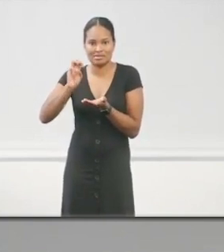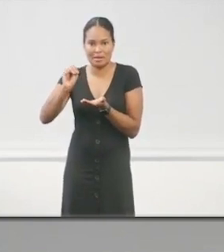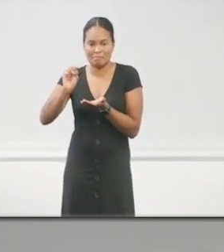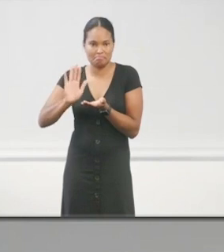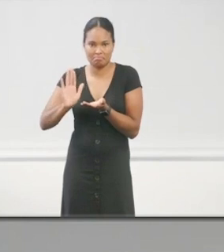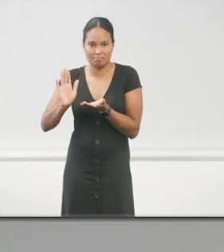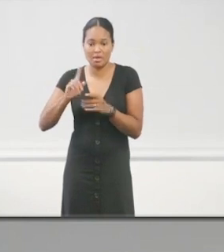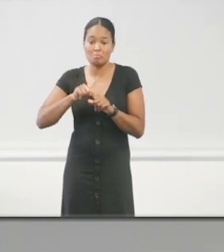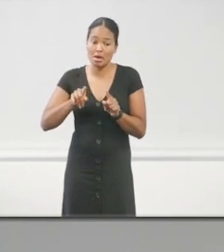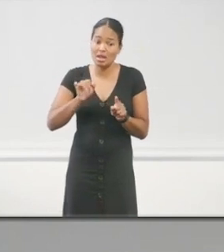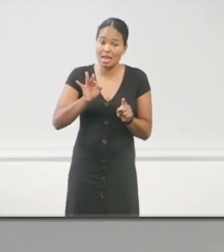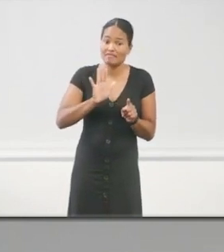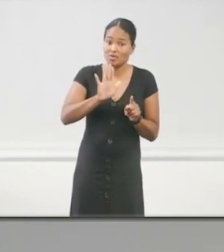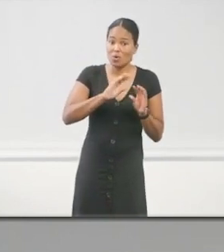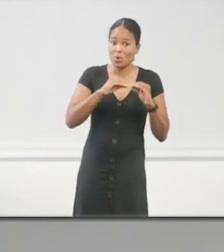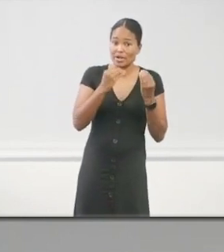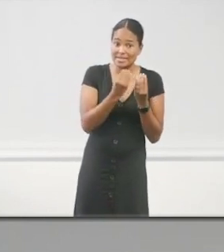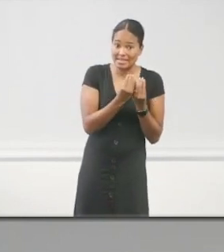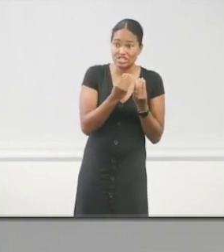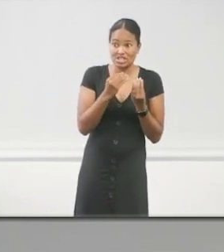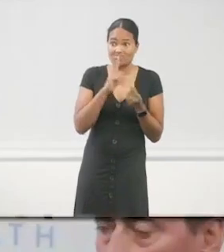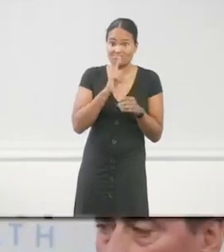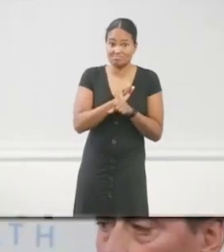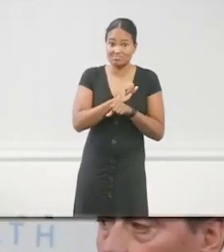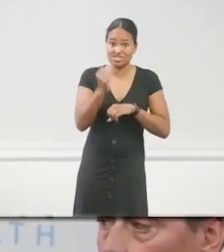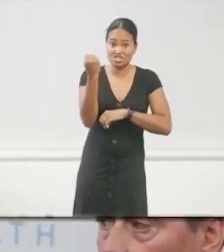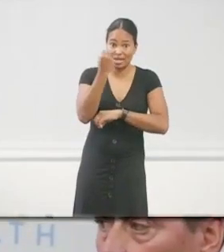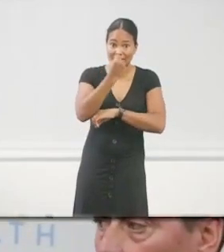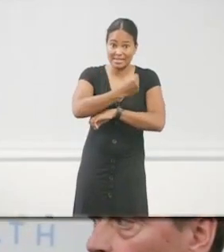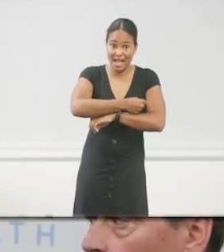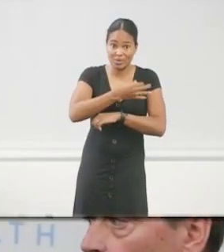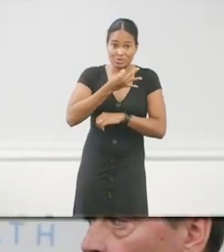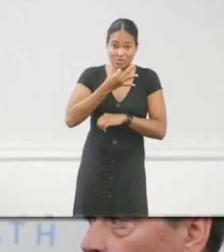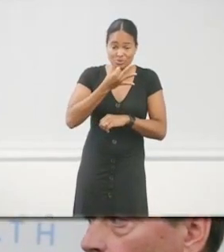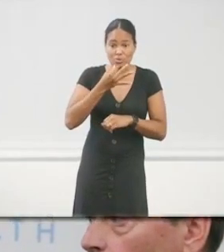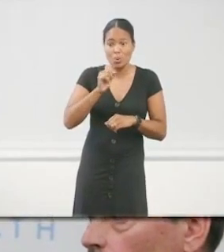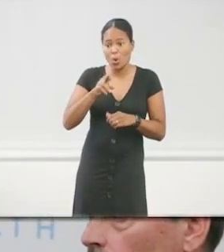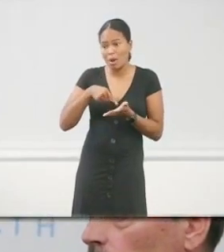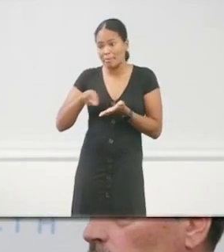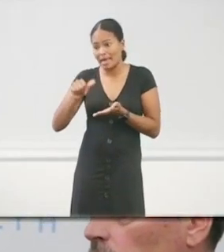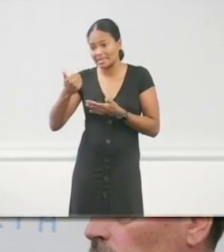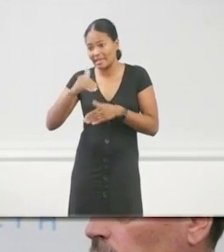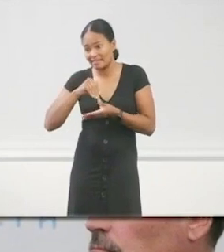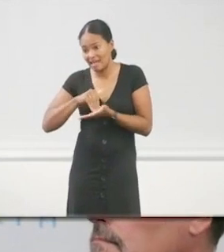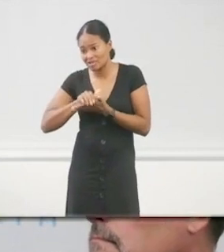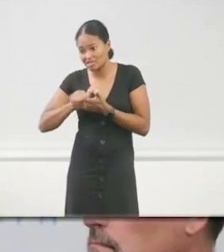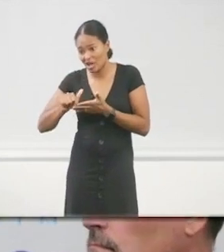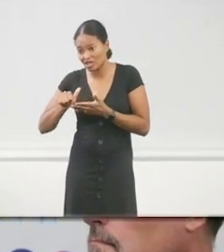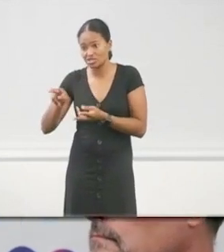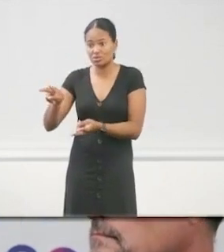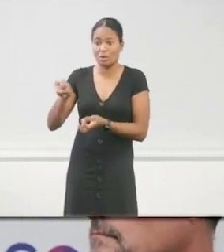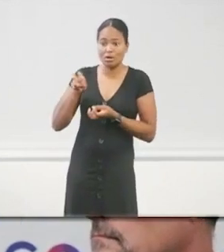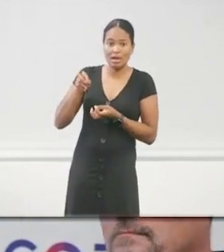if it comes down to your organization is shutting down and going out of business, or you can pay $10,000 to a bad guy to get all your data back and continue to